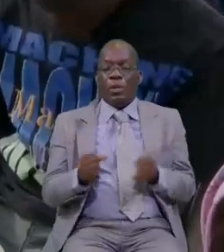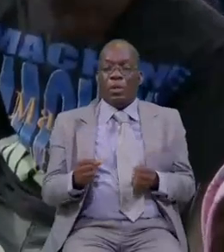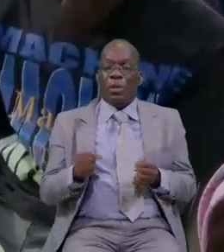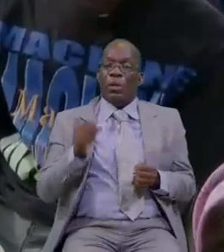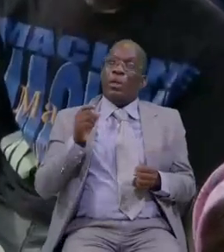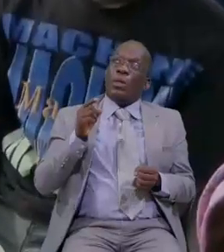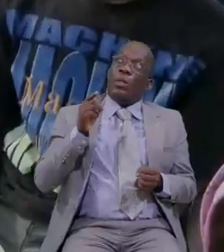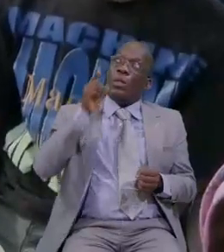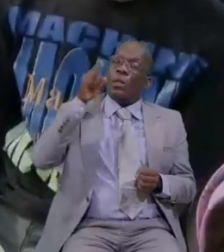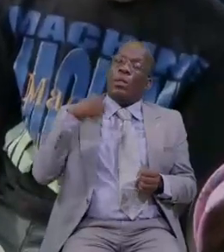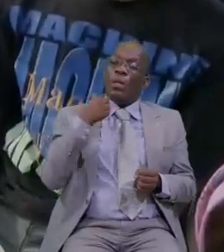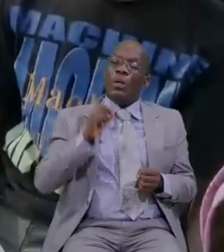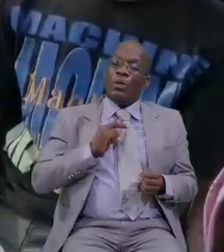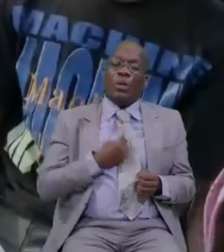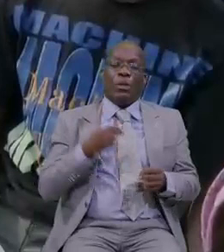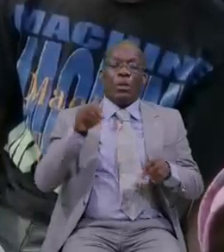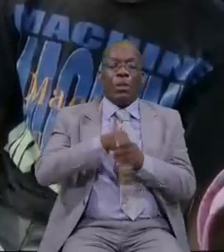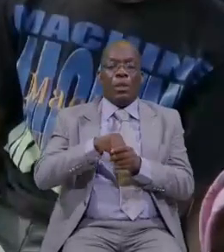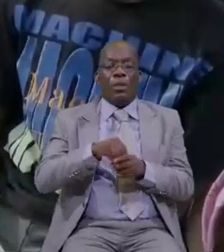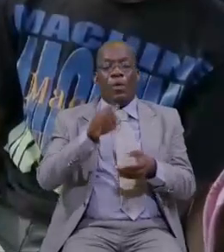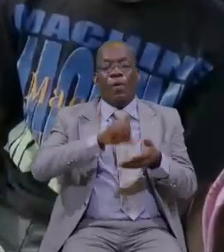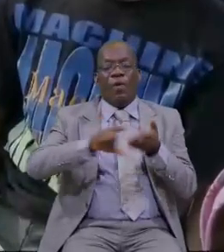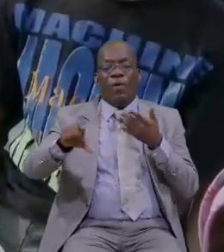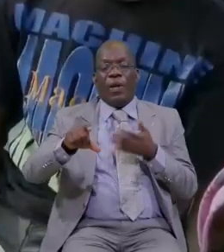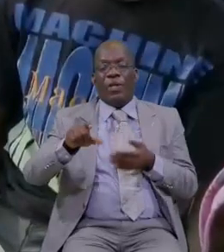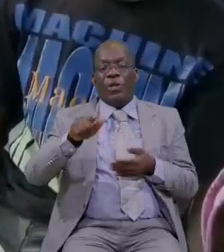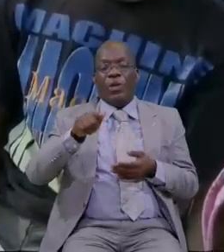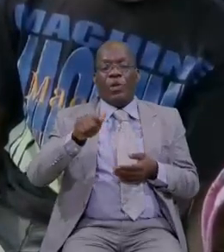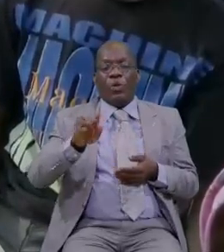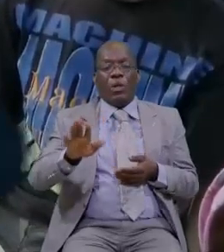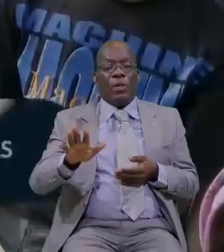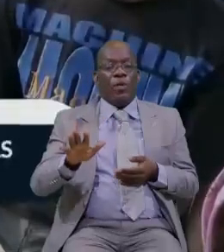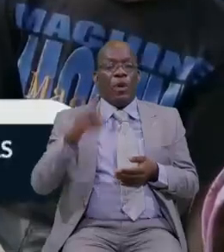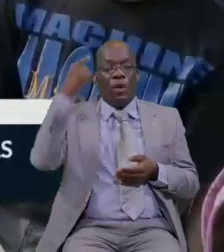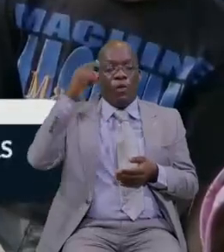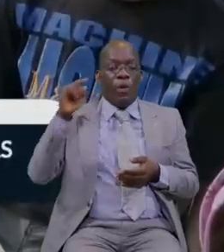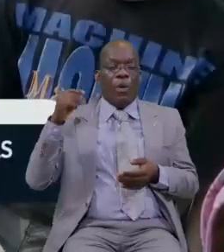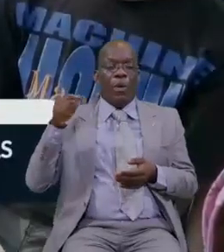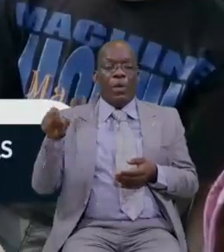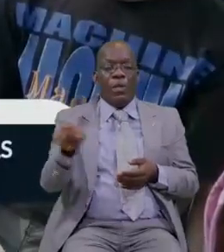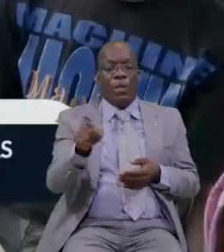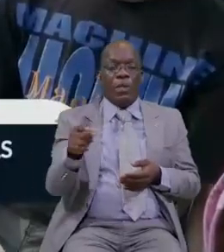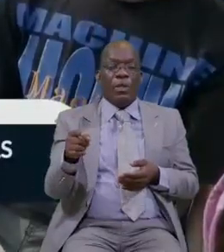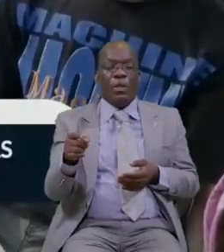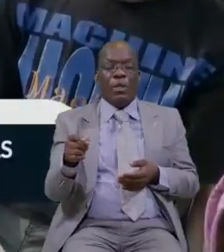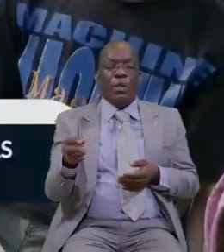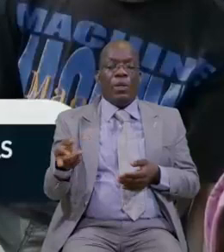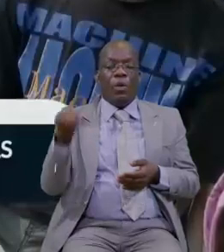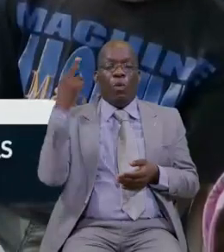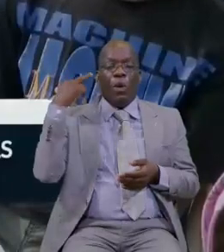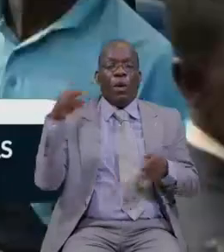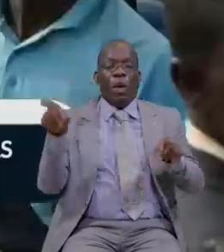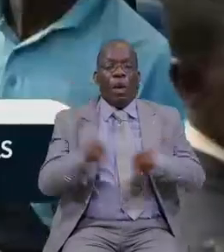in verse 25. It says, For ye were a